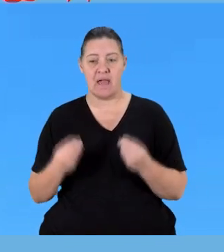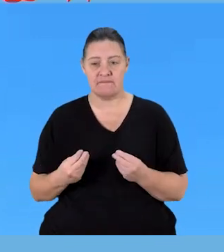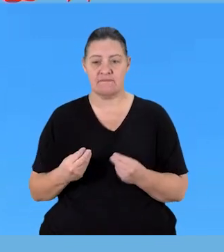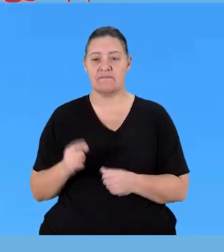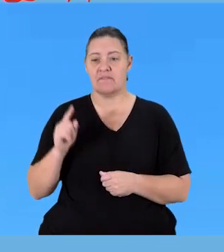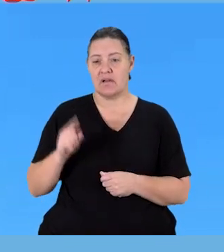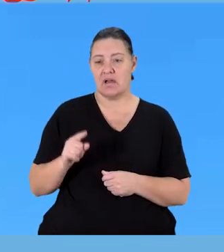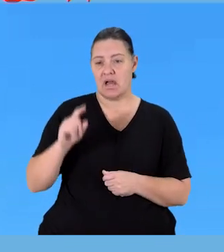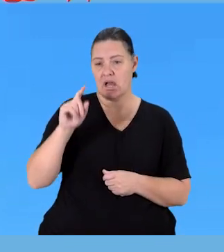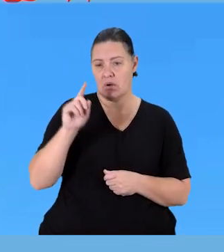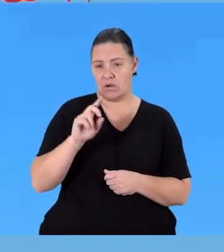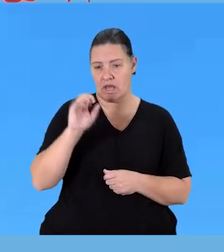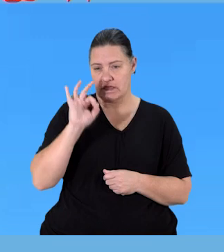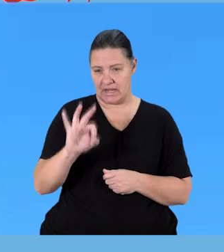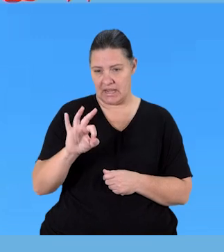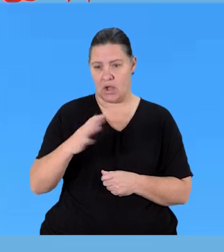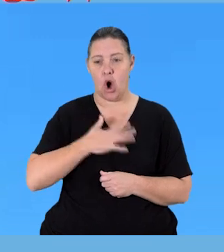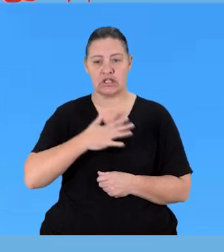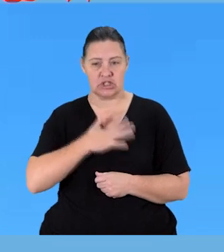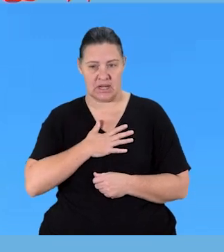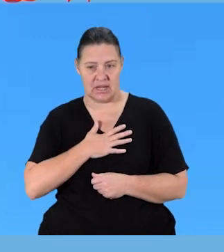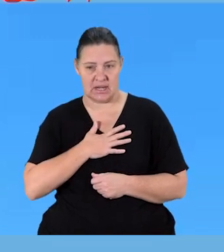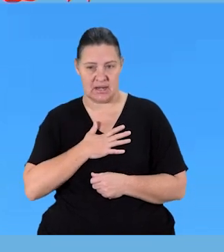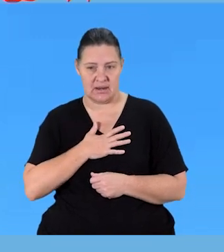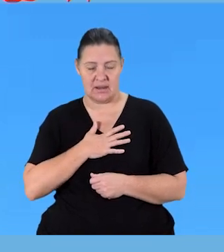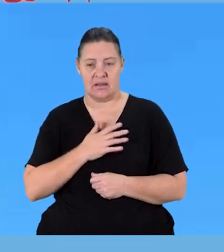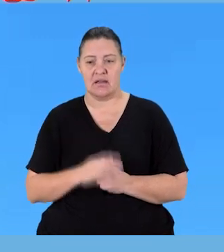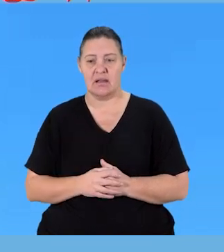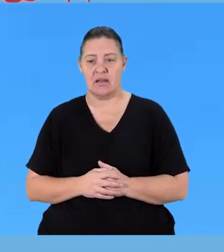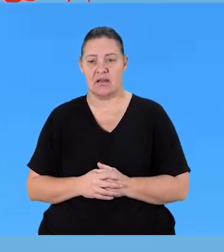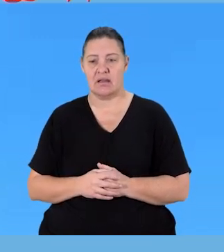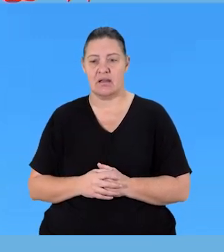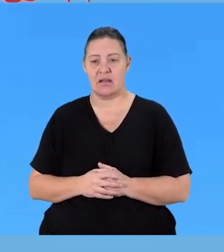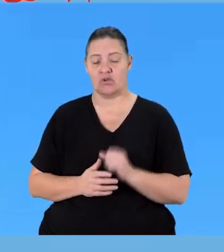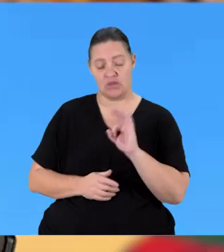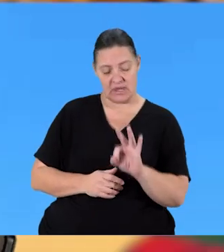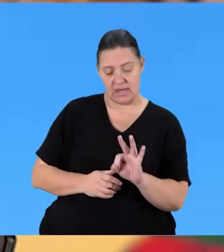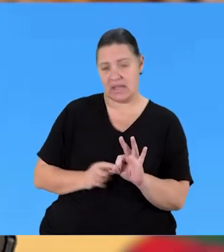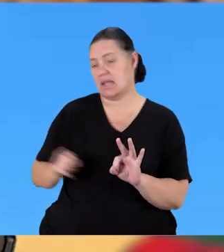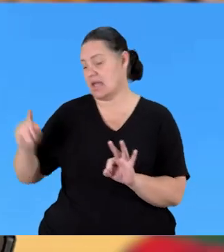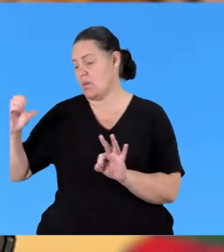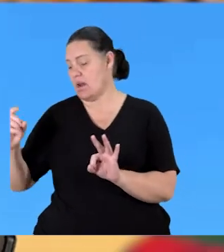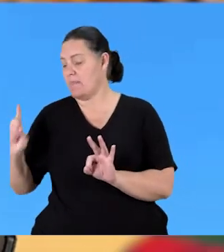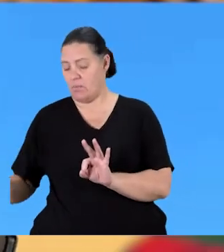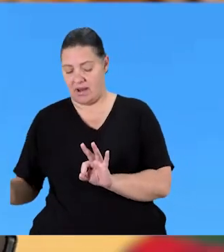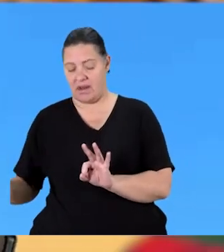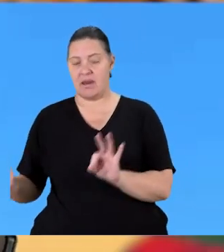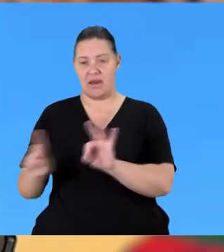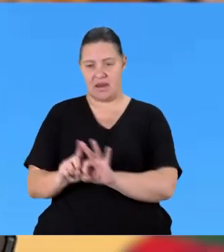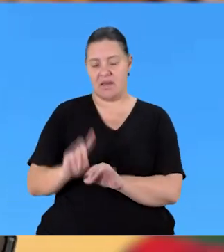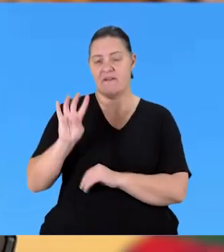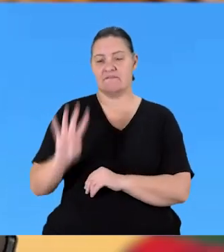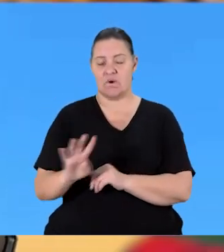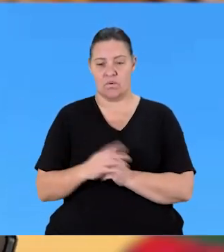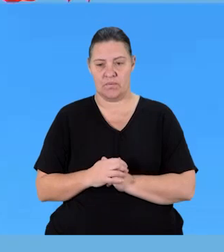of 3, so it's 3 oxygens, and then there's a subscript of 1. Remember, if there's no number, the subscript is 1. So it's 3